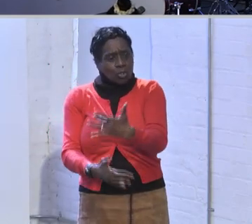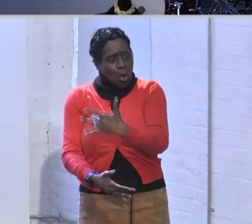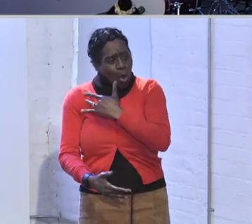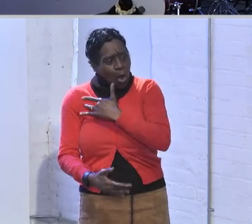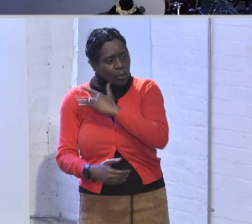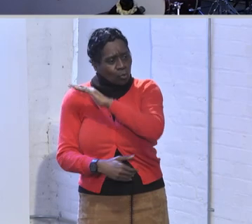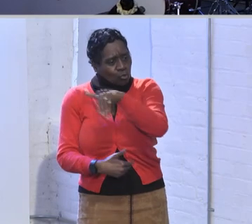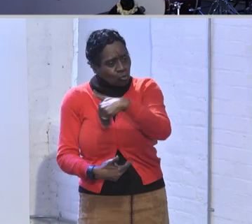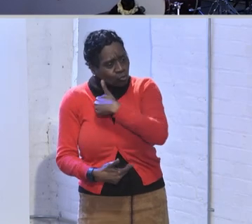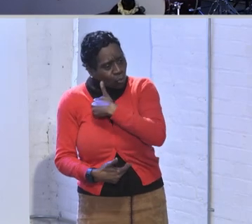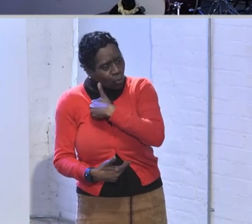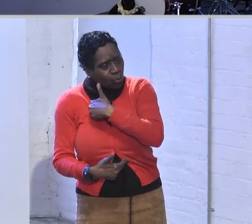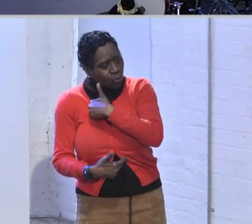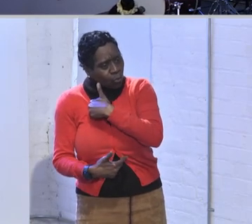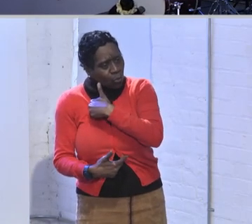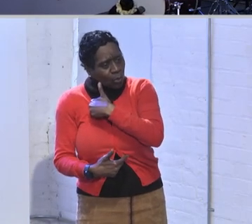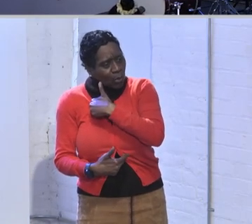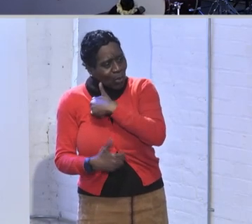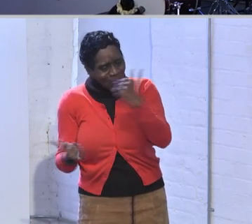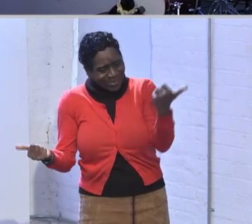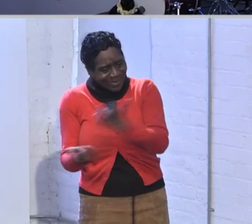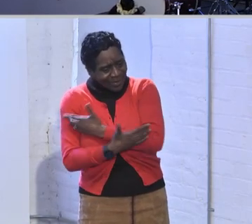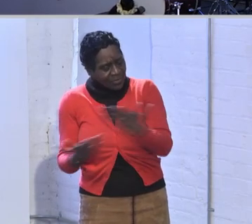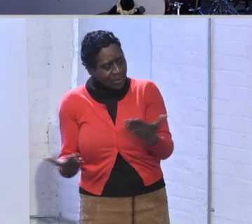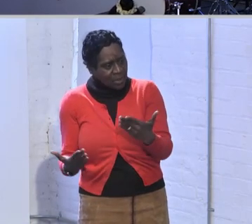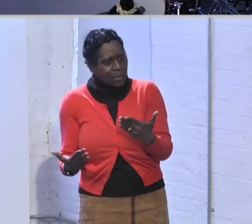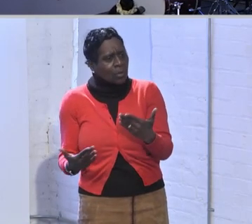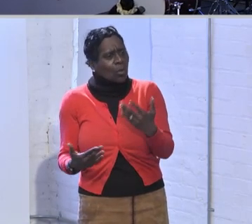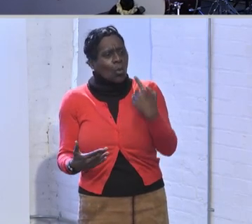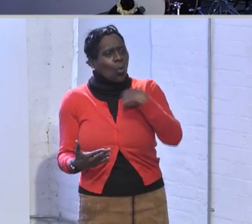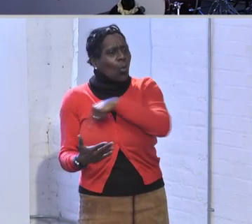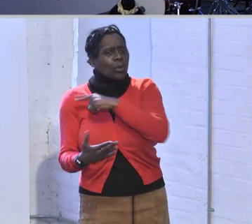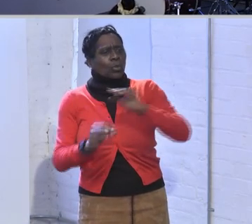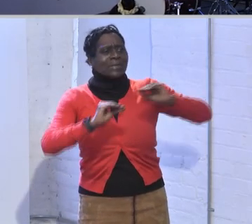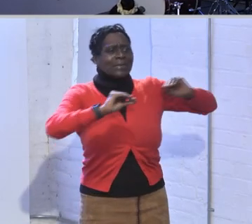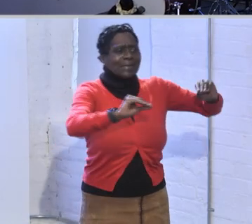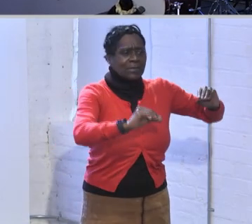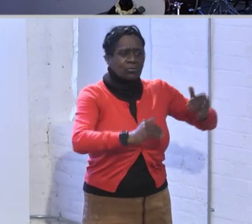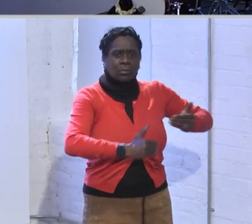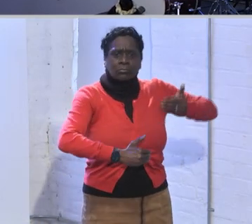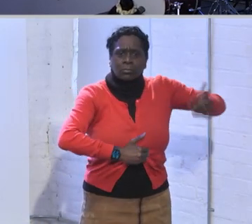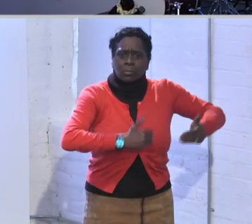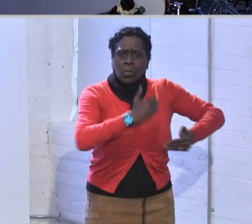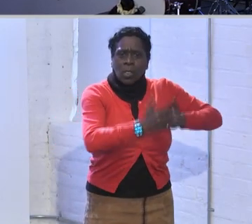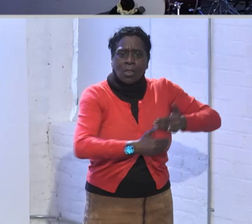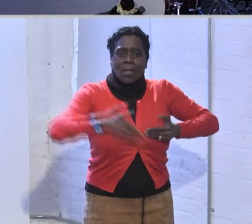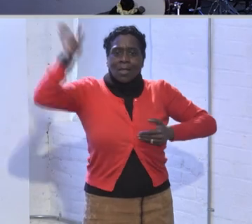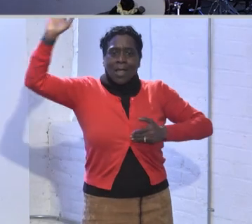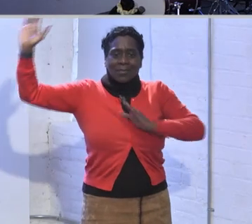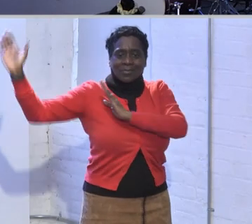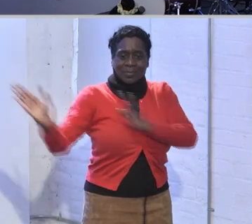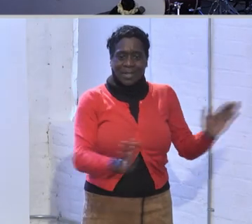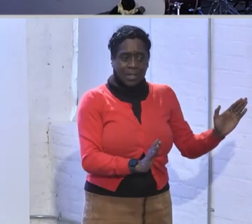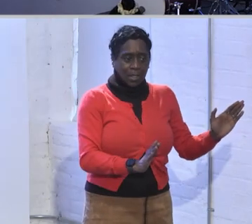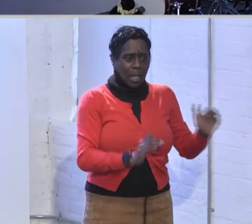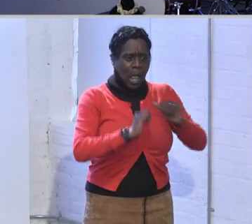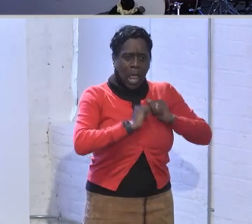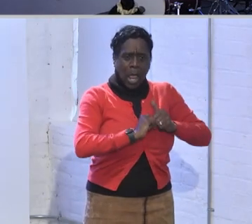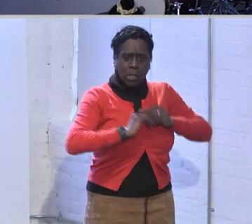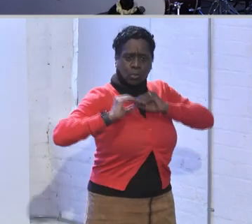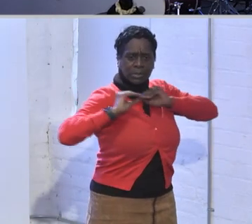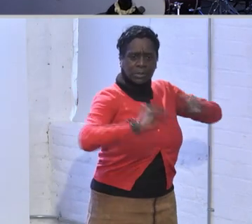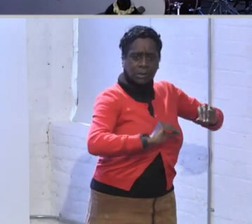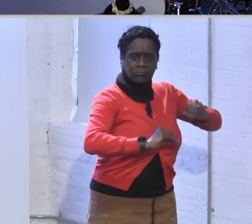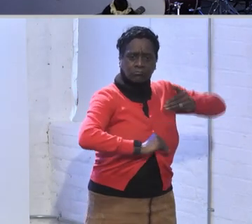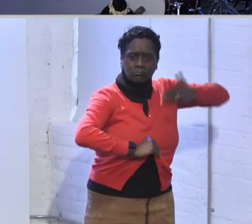soul and with all thy might. What do we teach the next generation? God's ways. How do we teach the